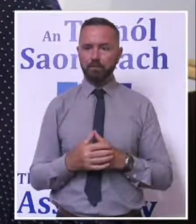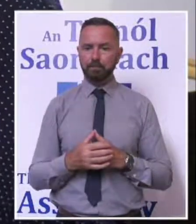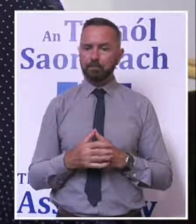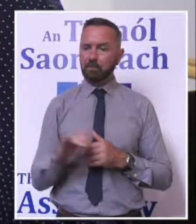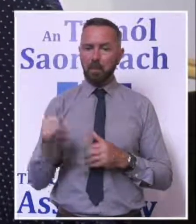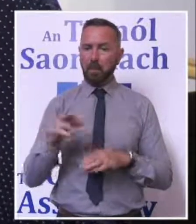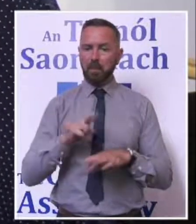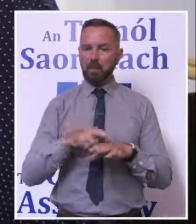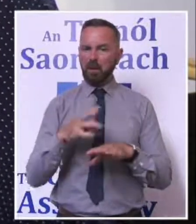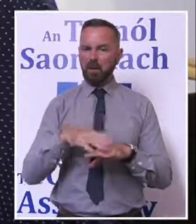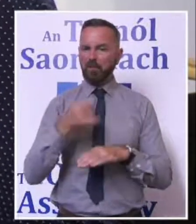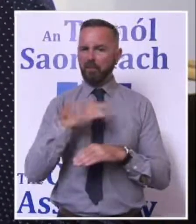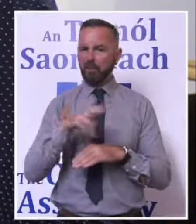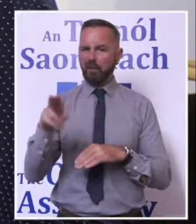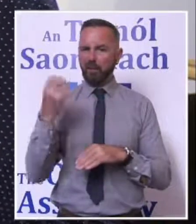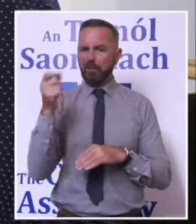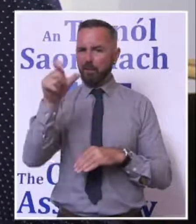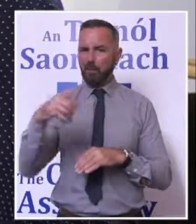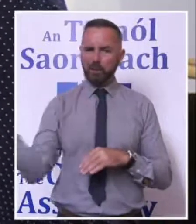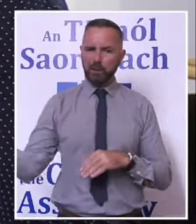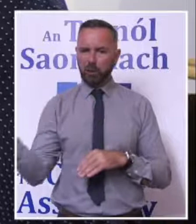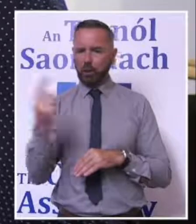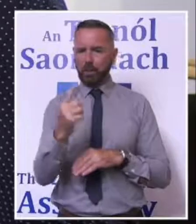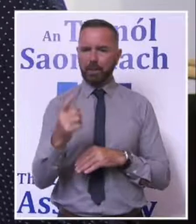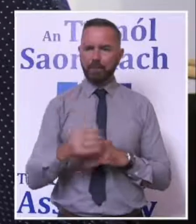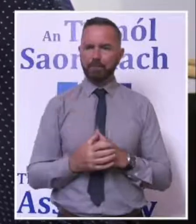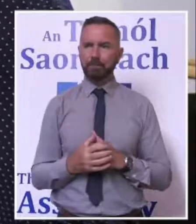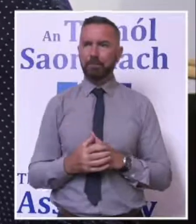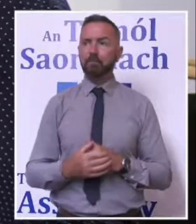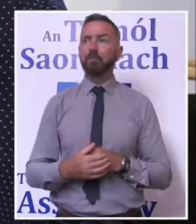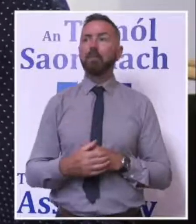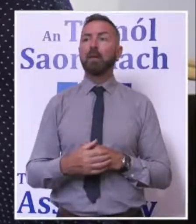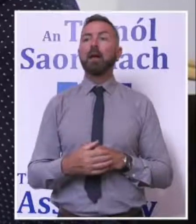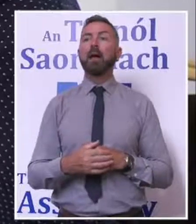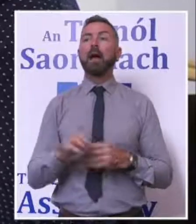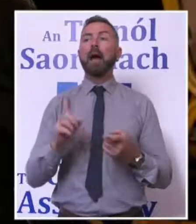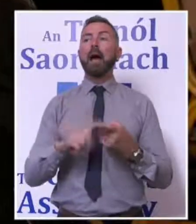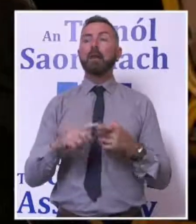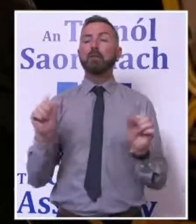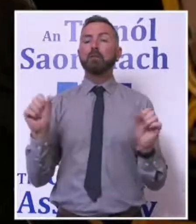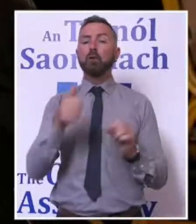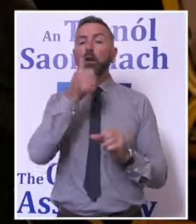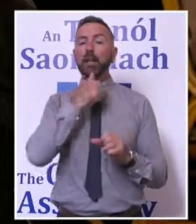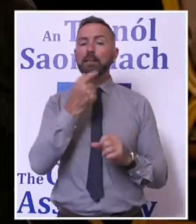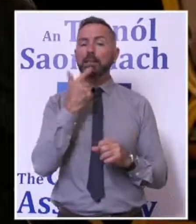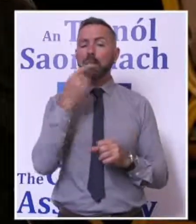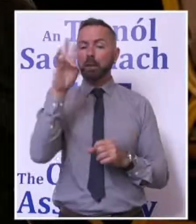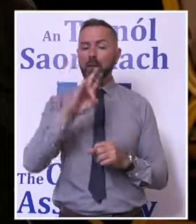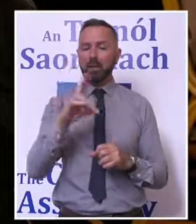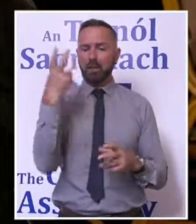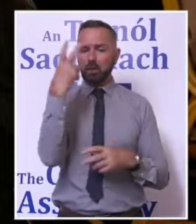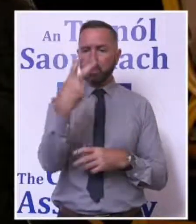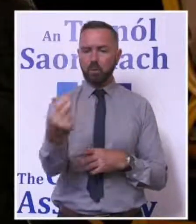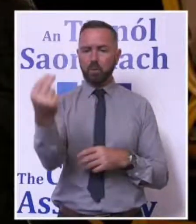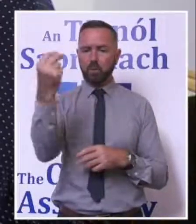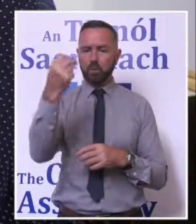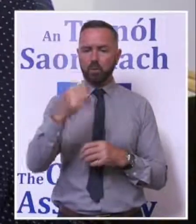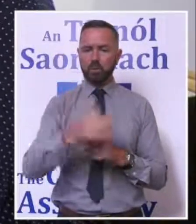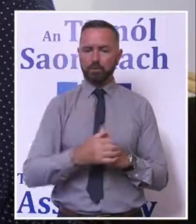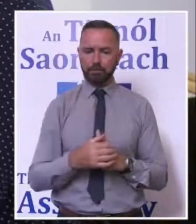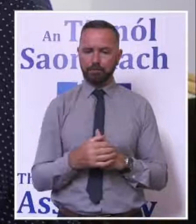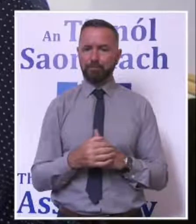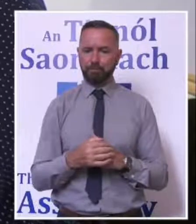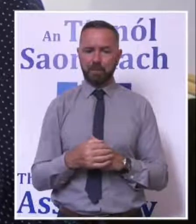better off not. And the short answer to the second one is no. It's a very recent power since 2014, and